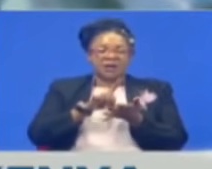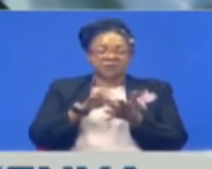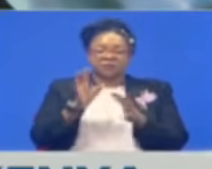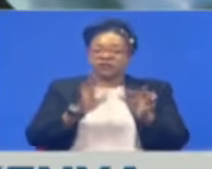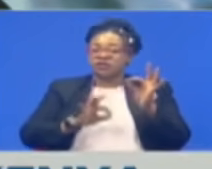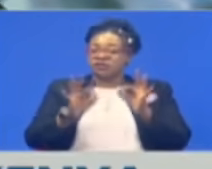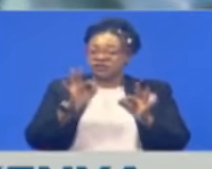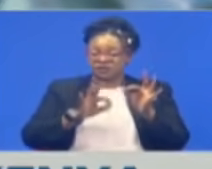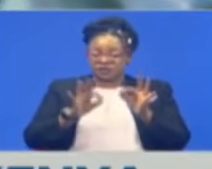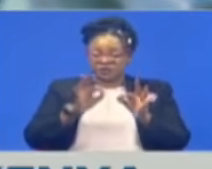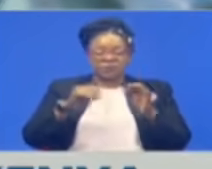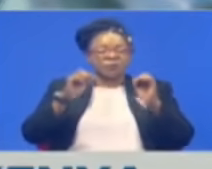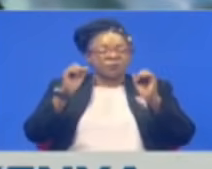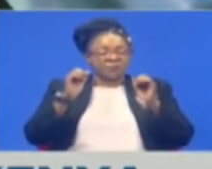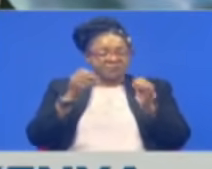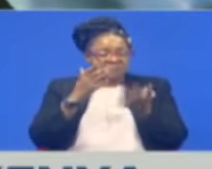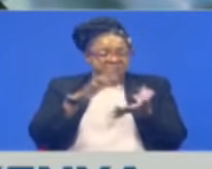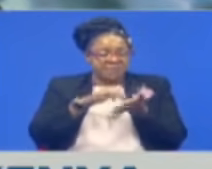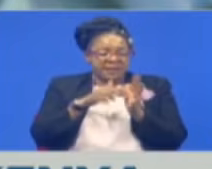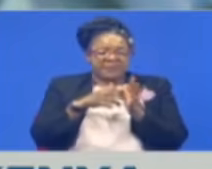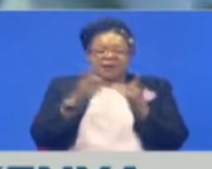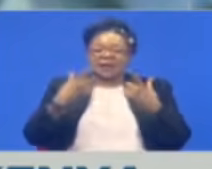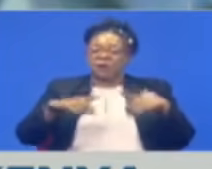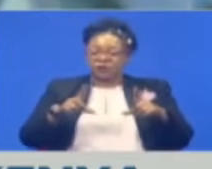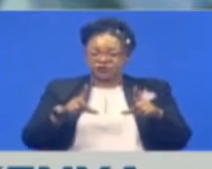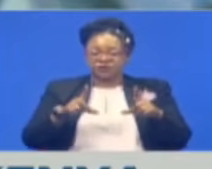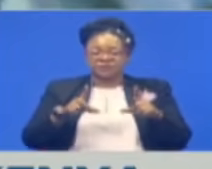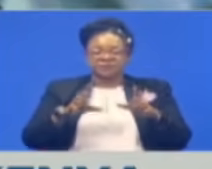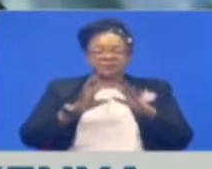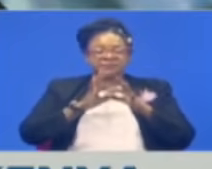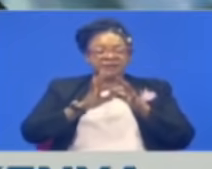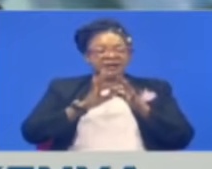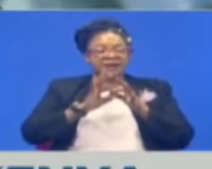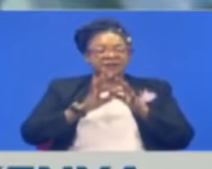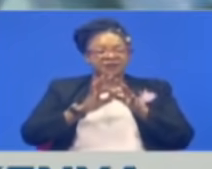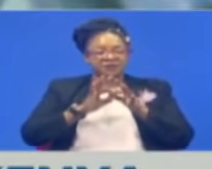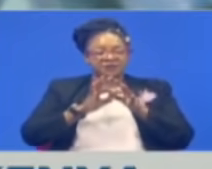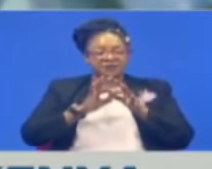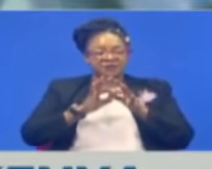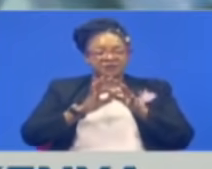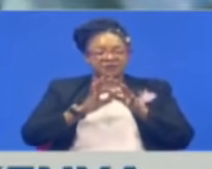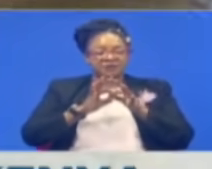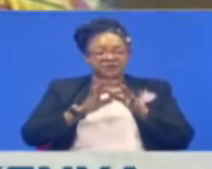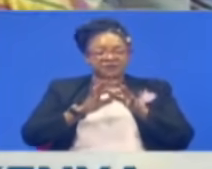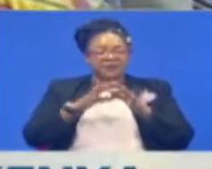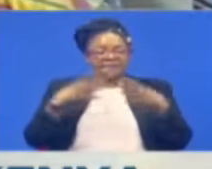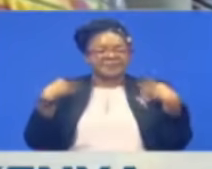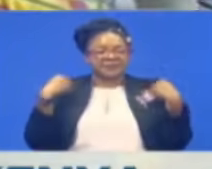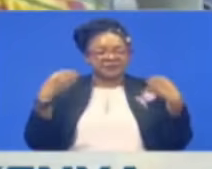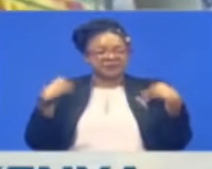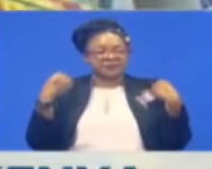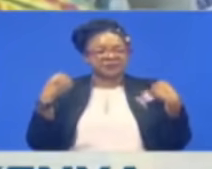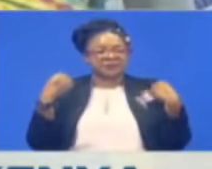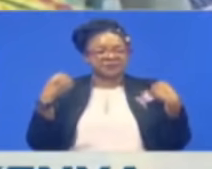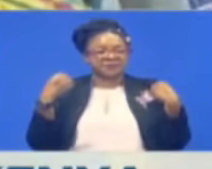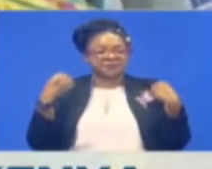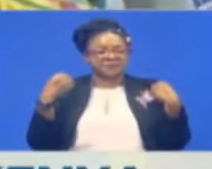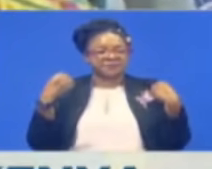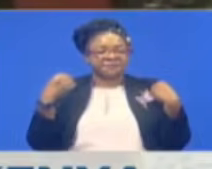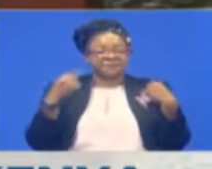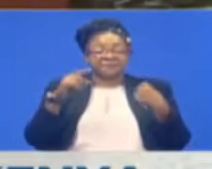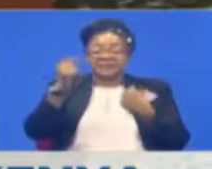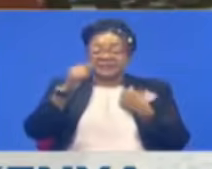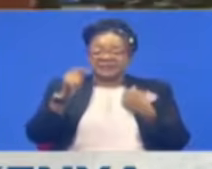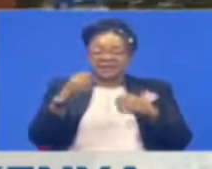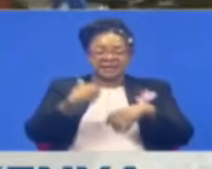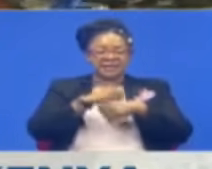traditions in terms of language, in terms of cultural, indigenous cultural practices. While Tanzania has made